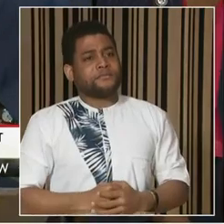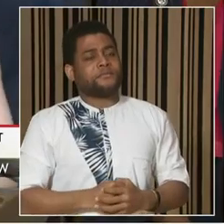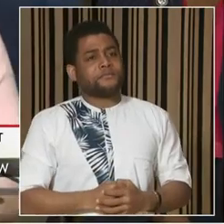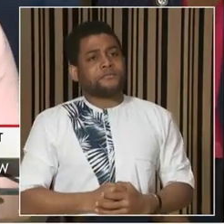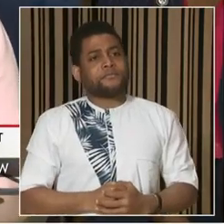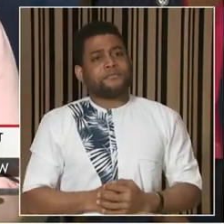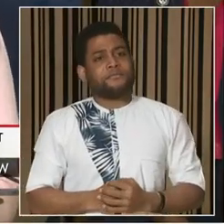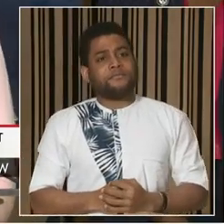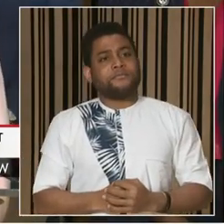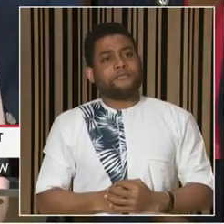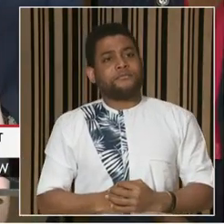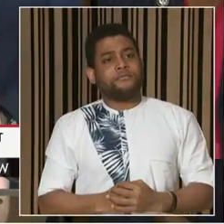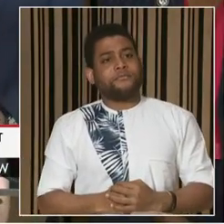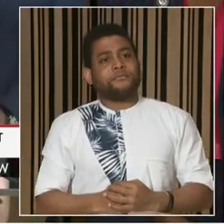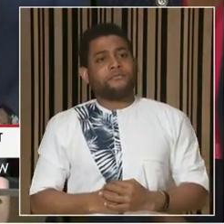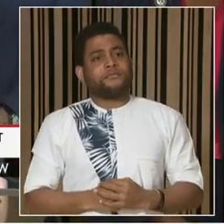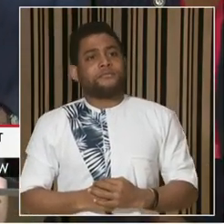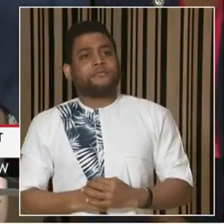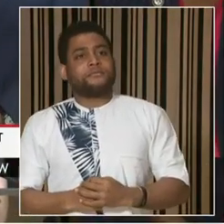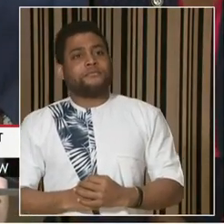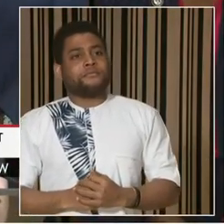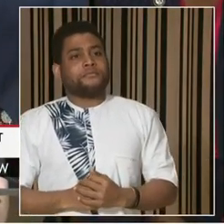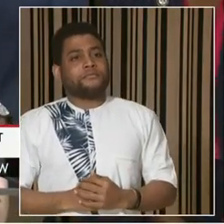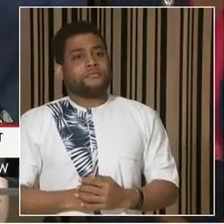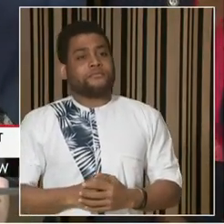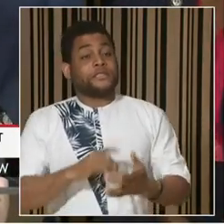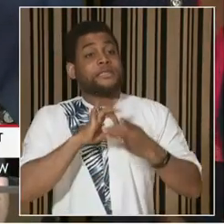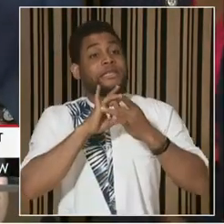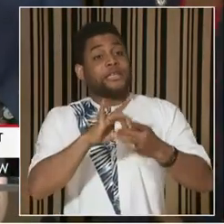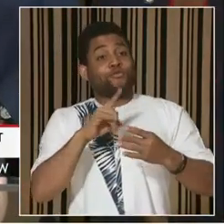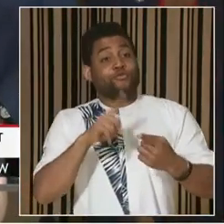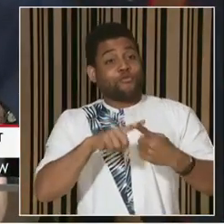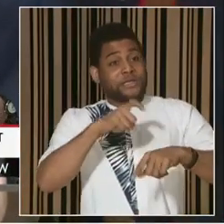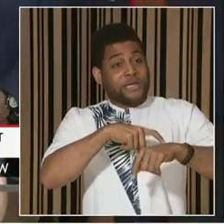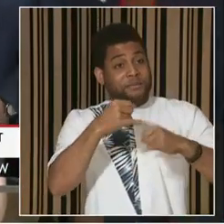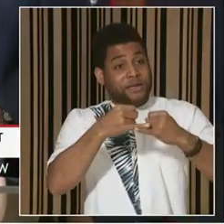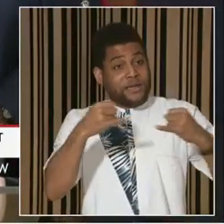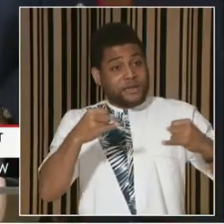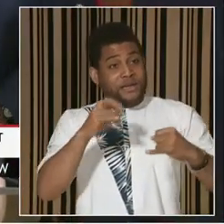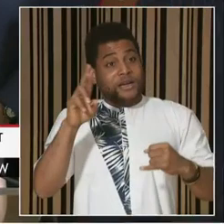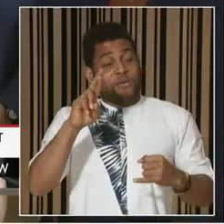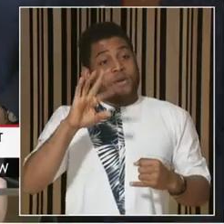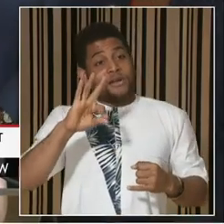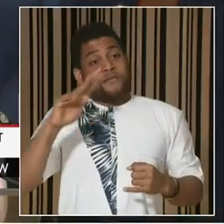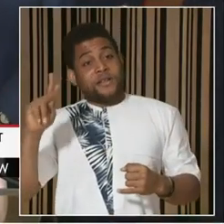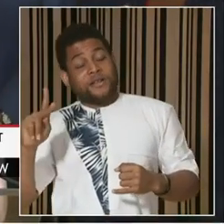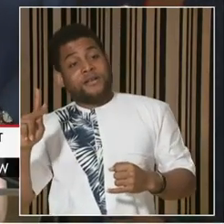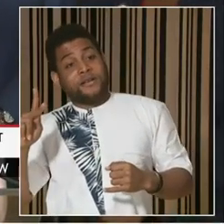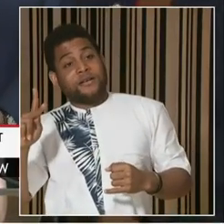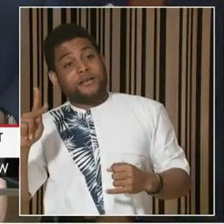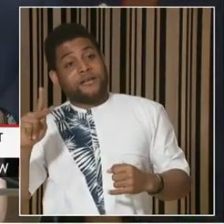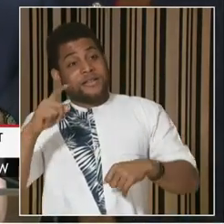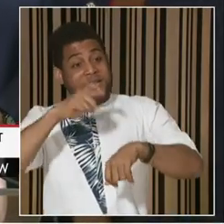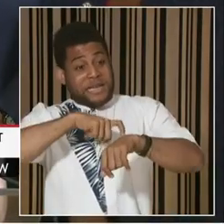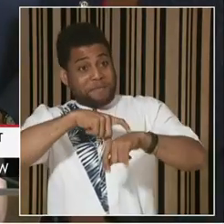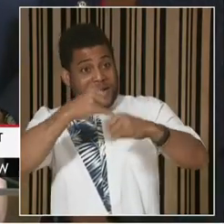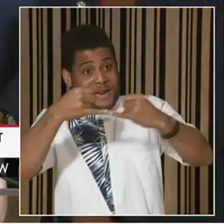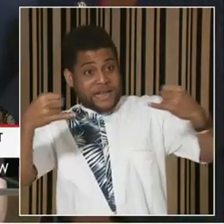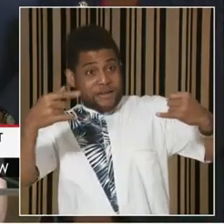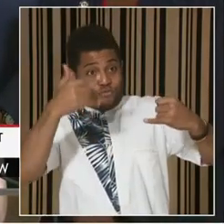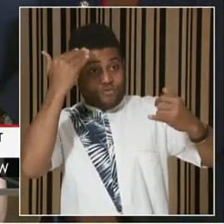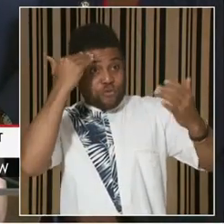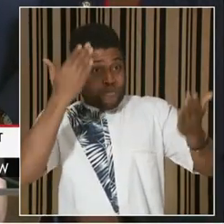Yes. Regarding the timeline of the RFK location, is there a proposed timeline? And then second,